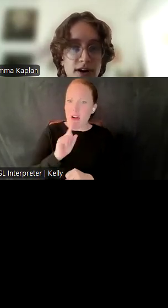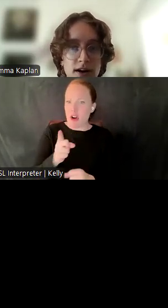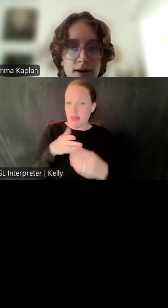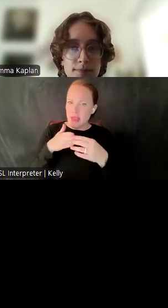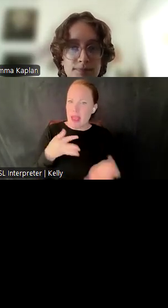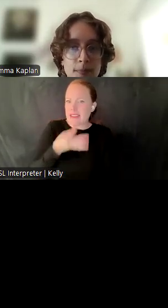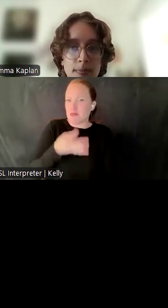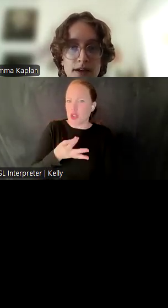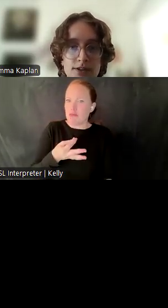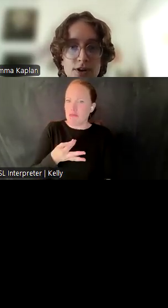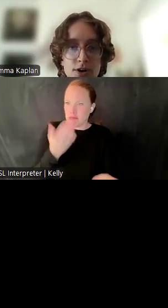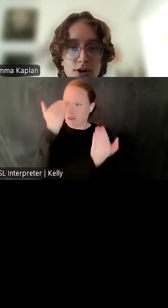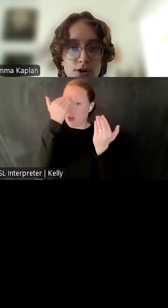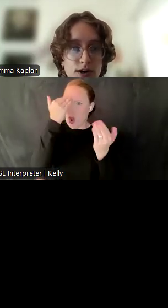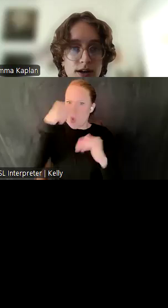their life.